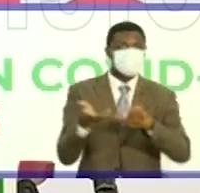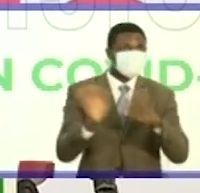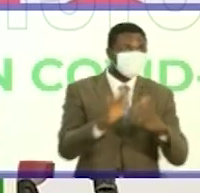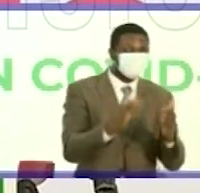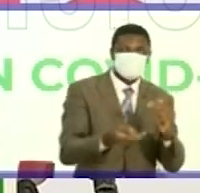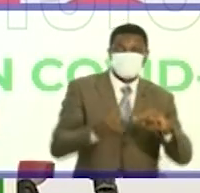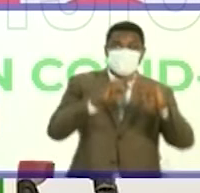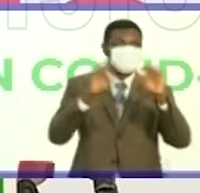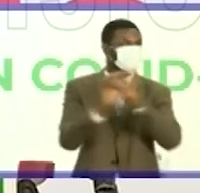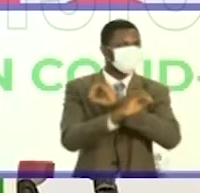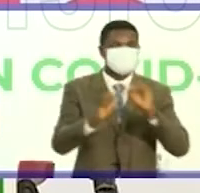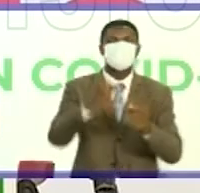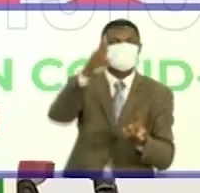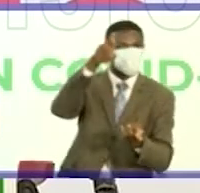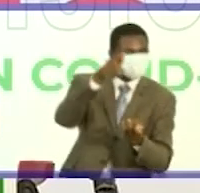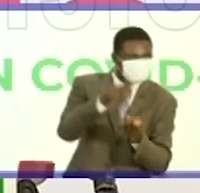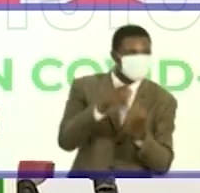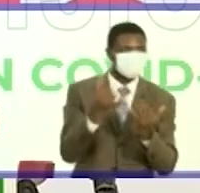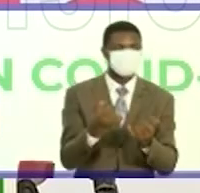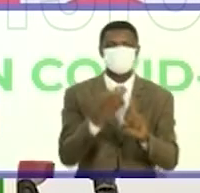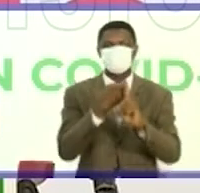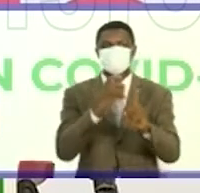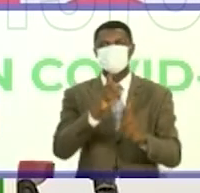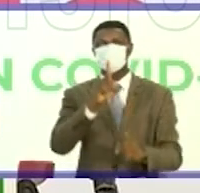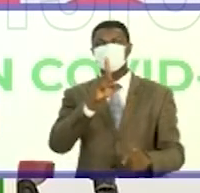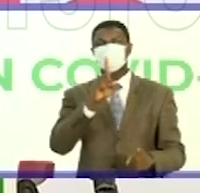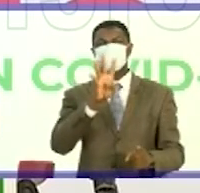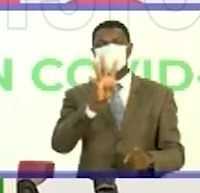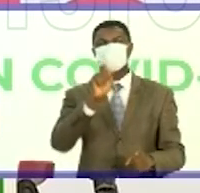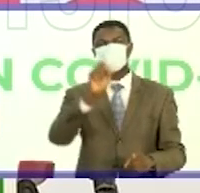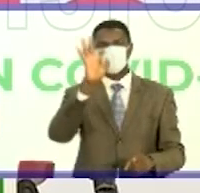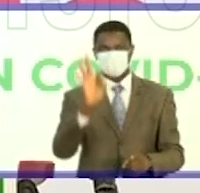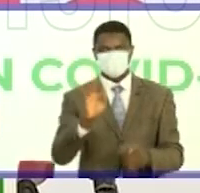from 1.9% in June to 1.7% in July.